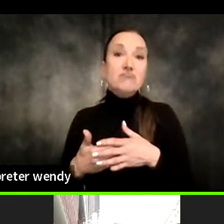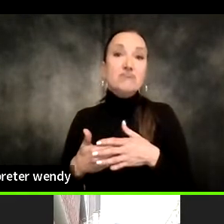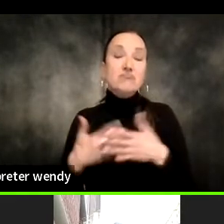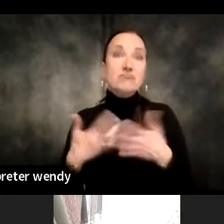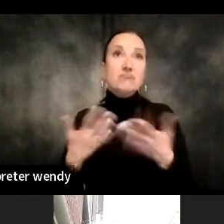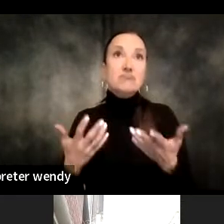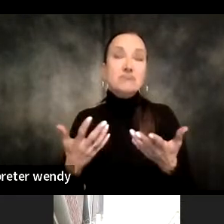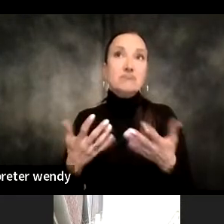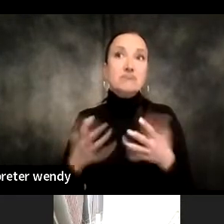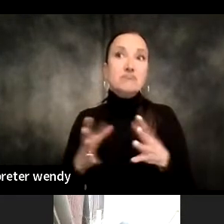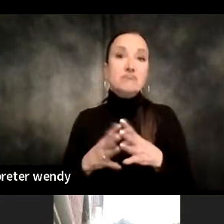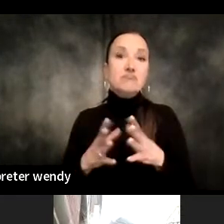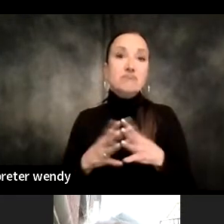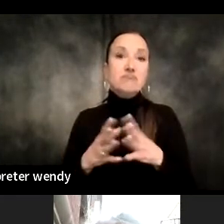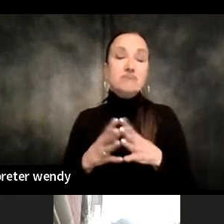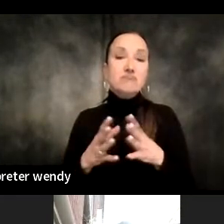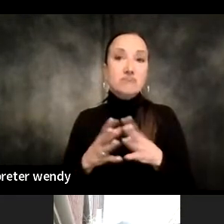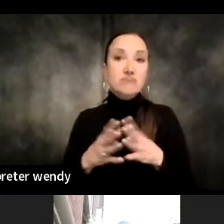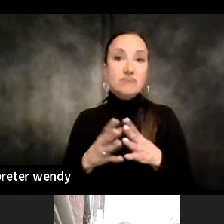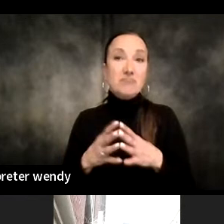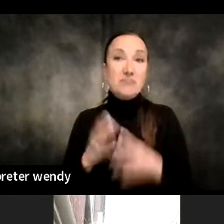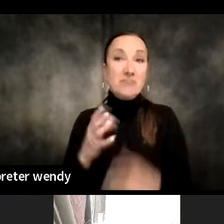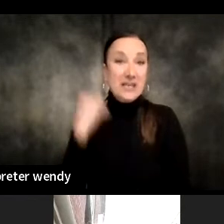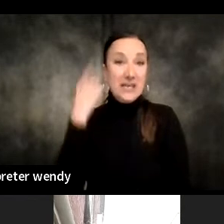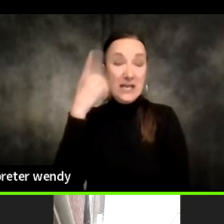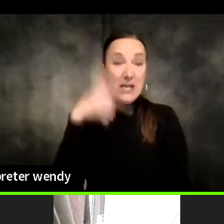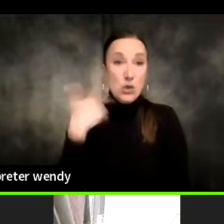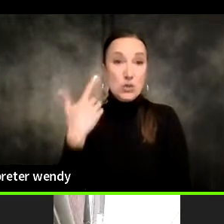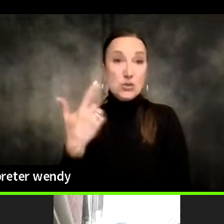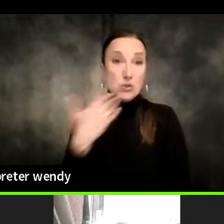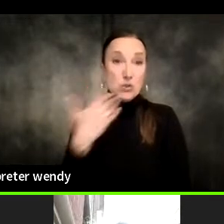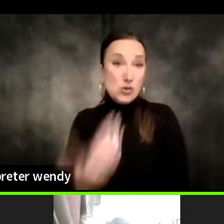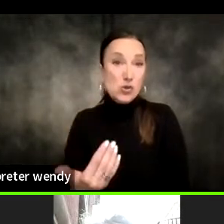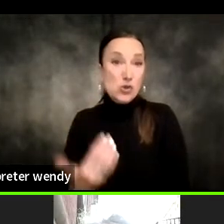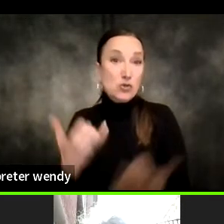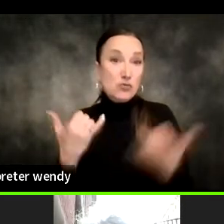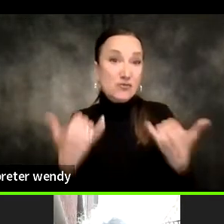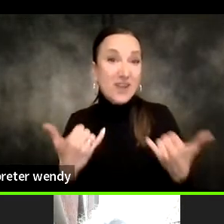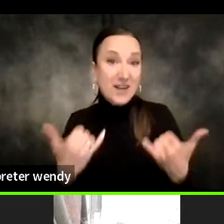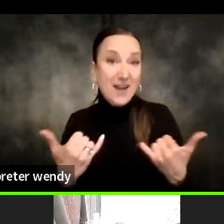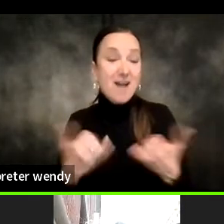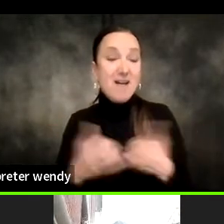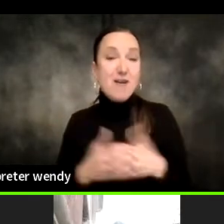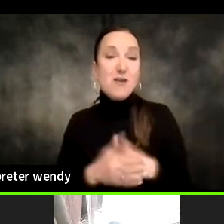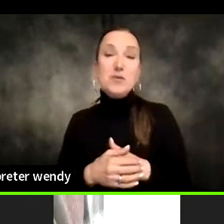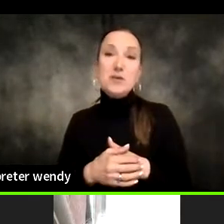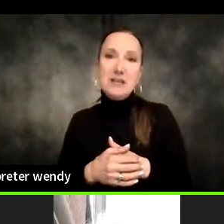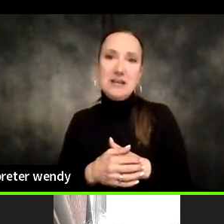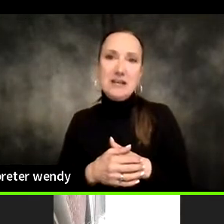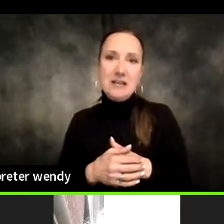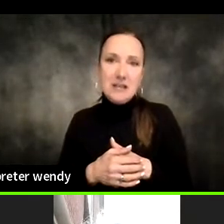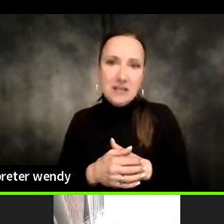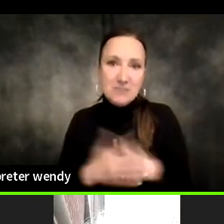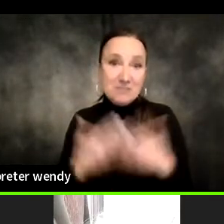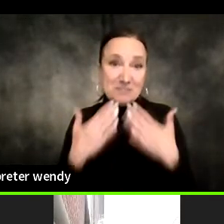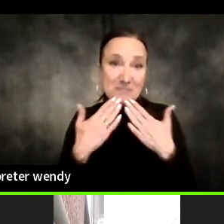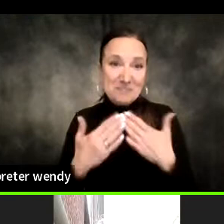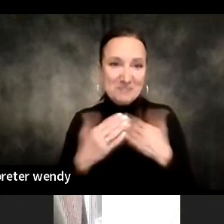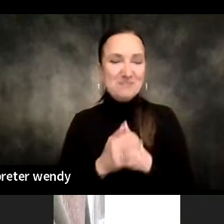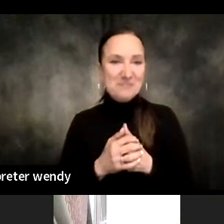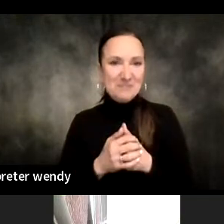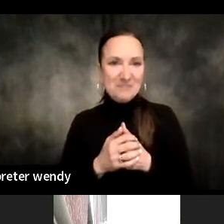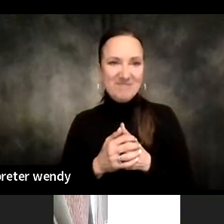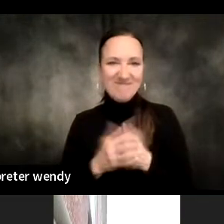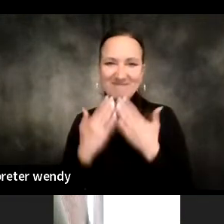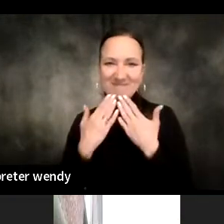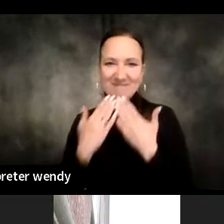and it looks good right now. I think that's about it. Thank you. Thank